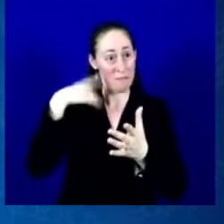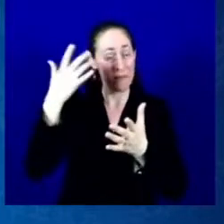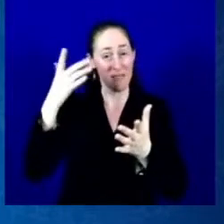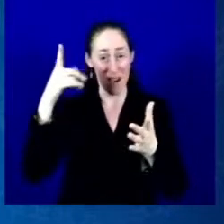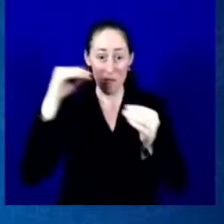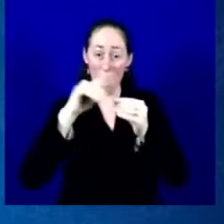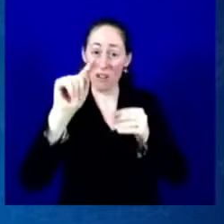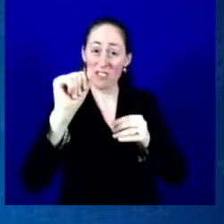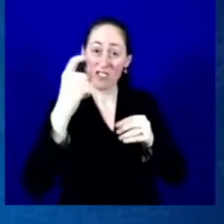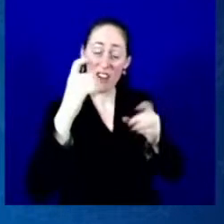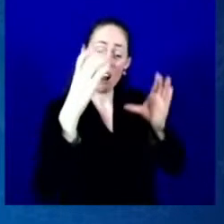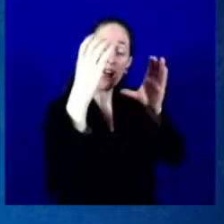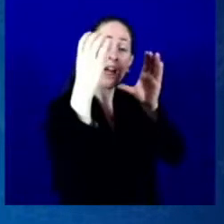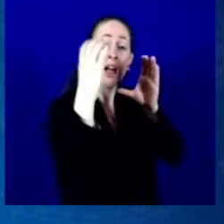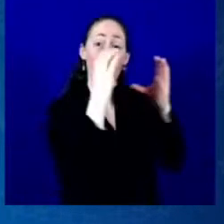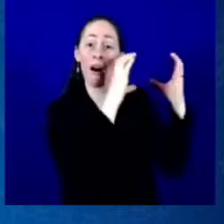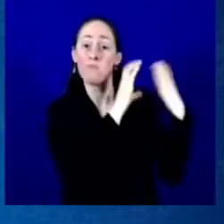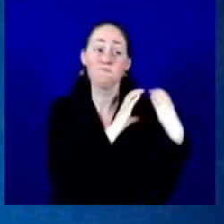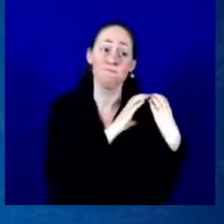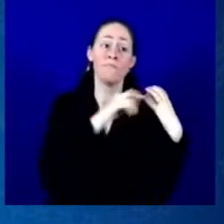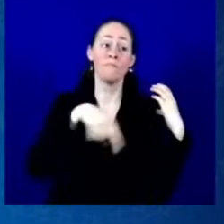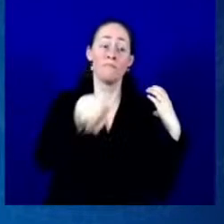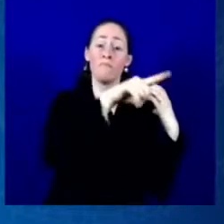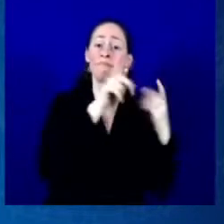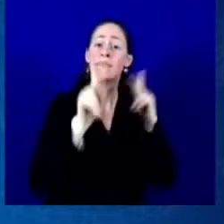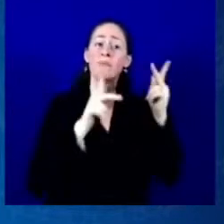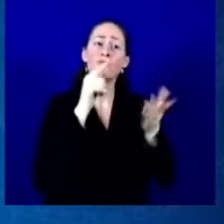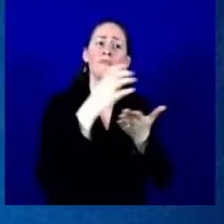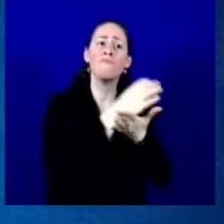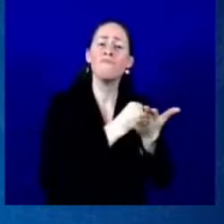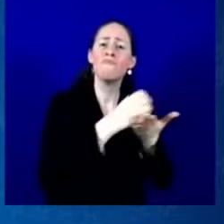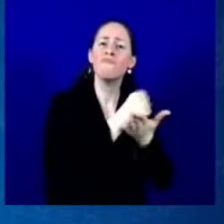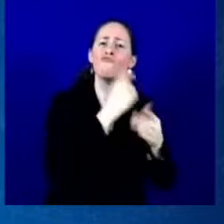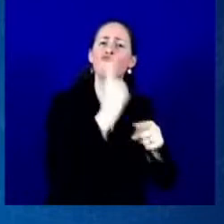They're already paying enough. I believe what I